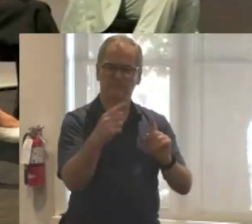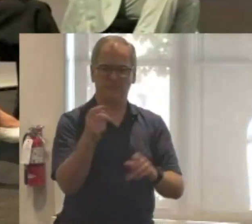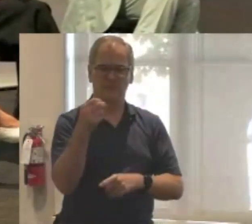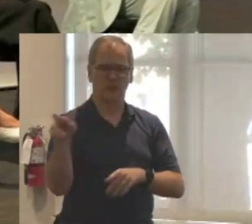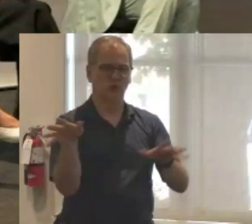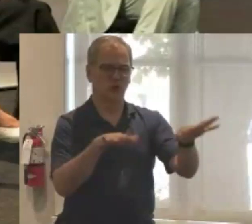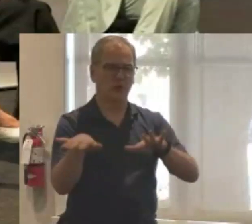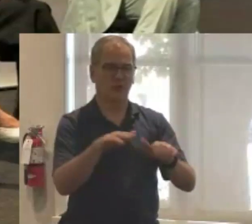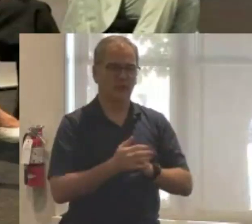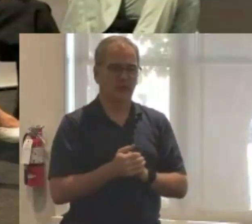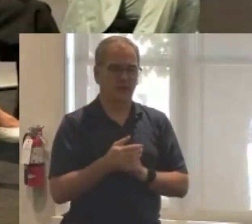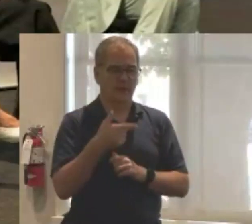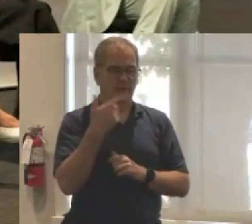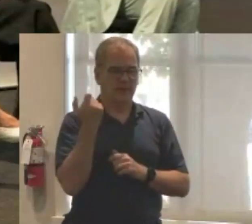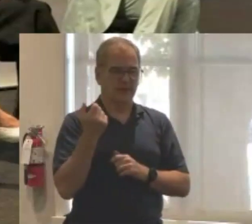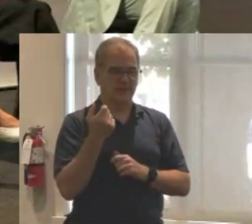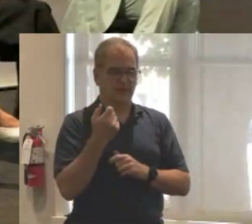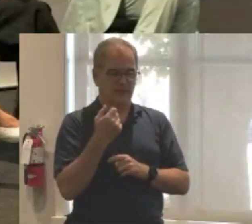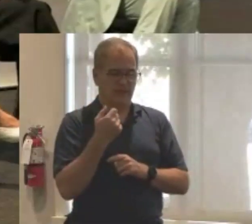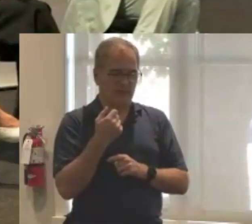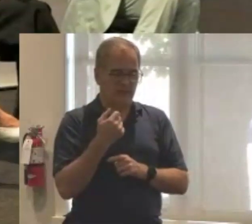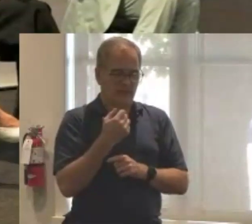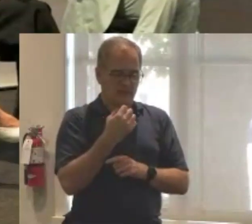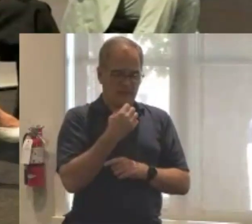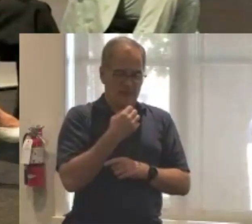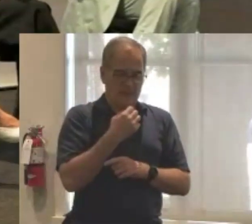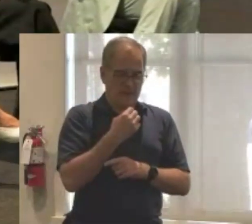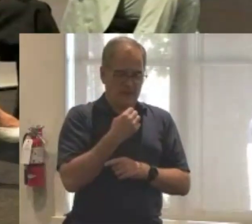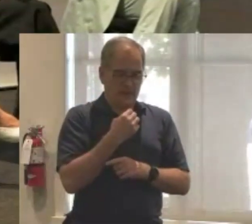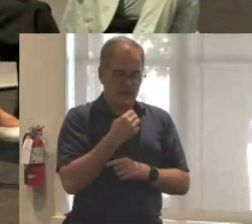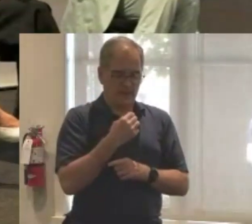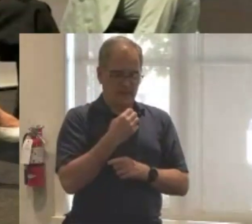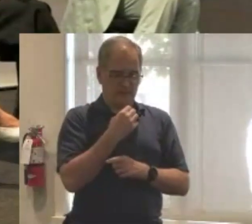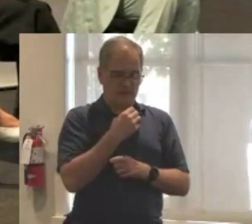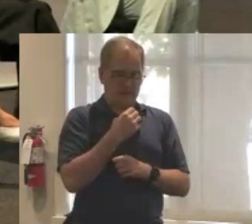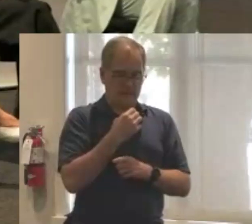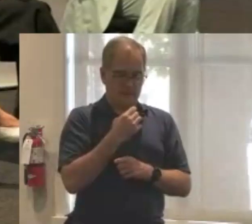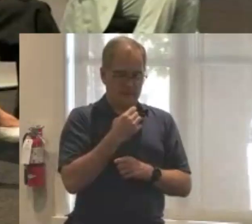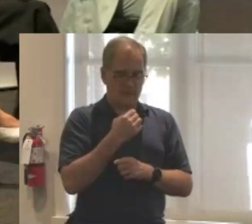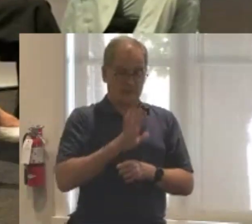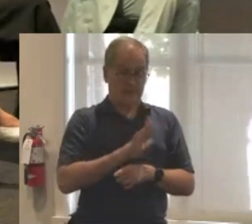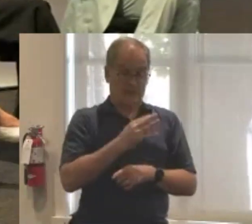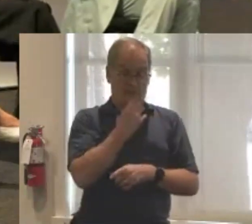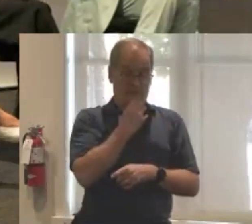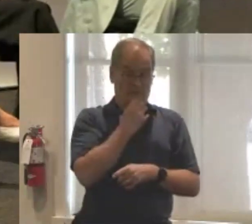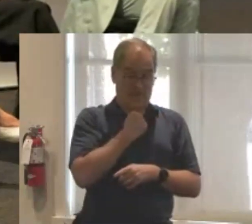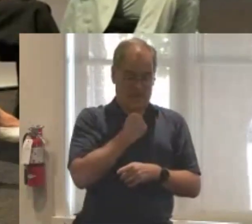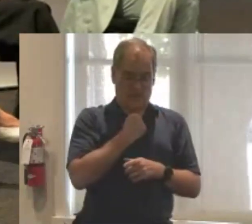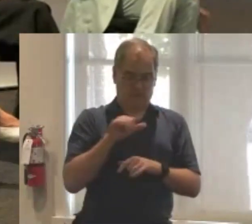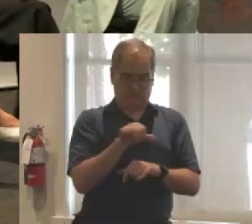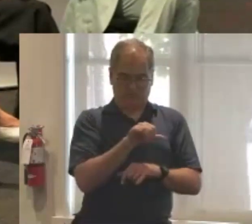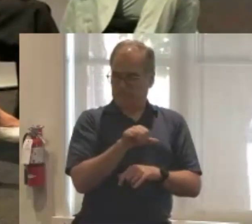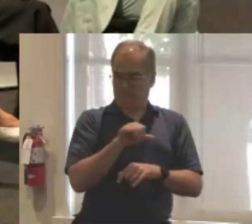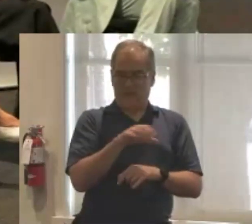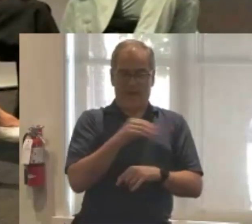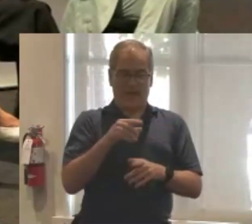of their staff. Sometimes it might not be easier to access them during the week, but I can build a relationship with